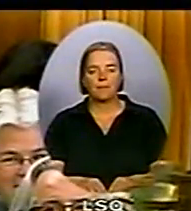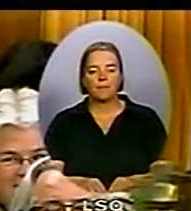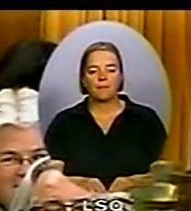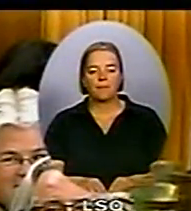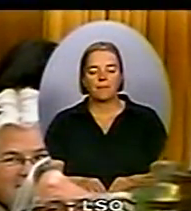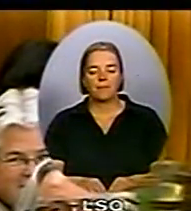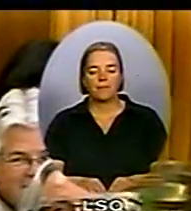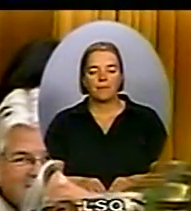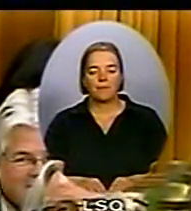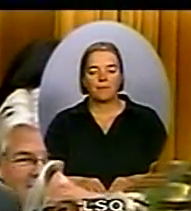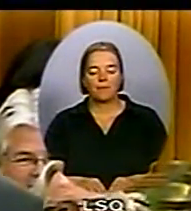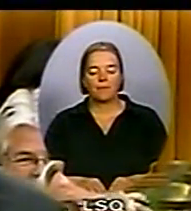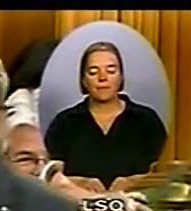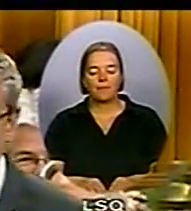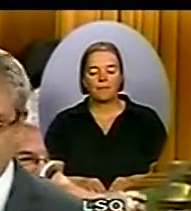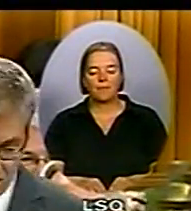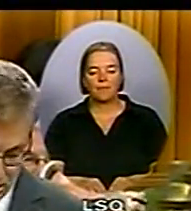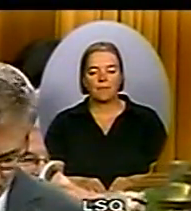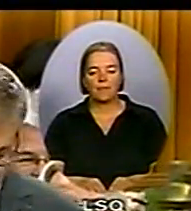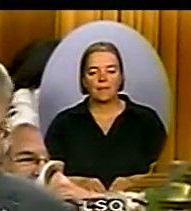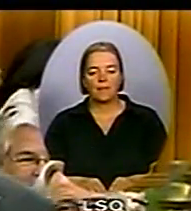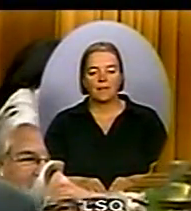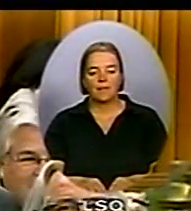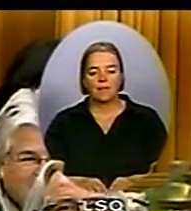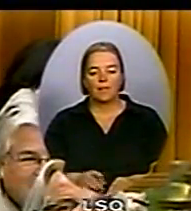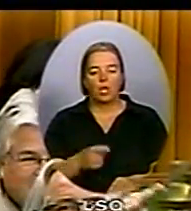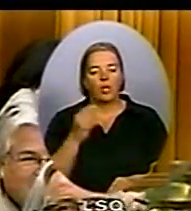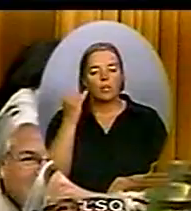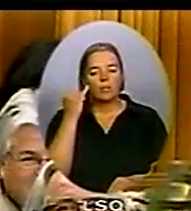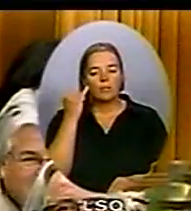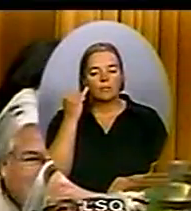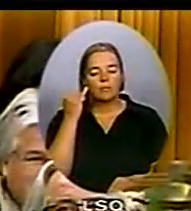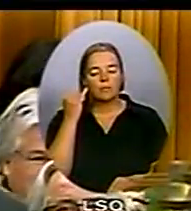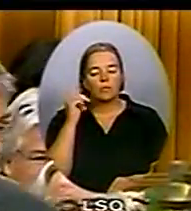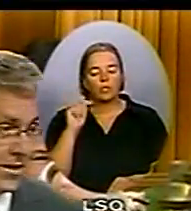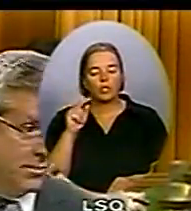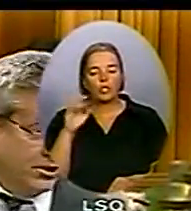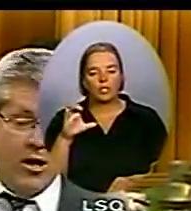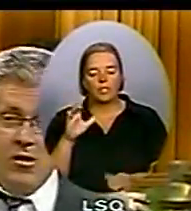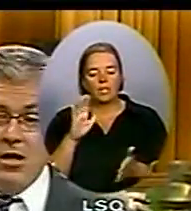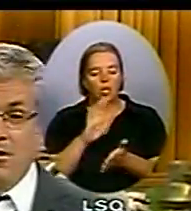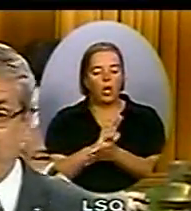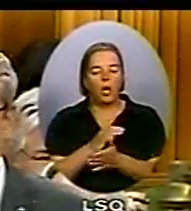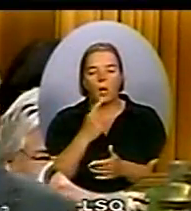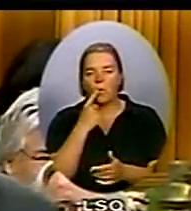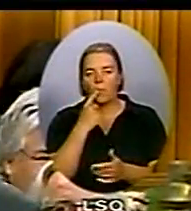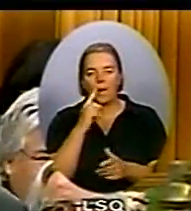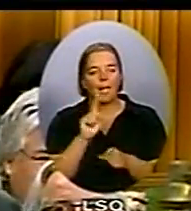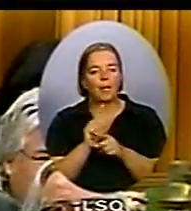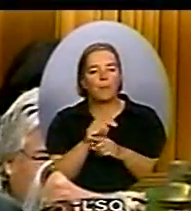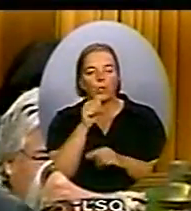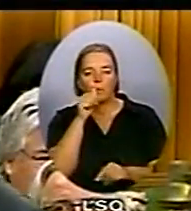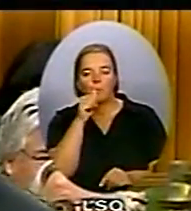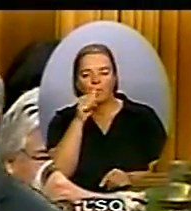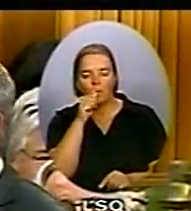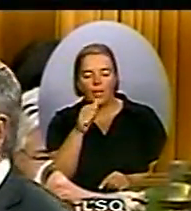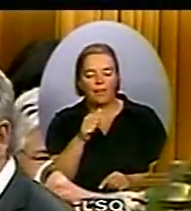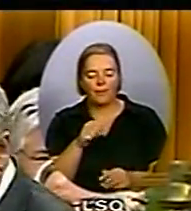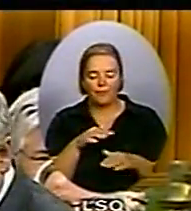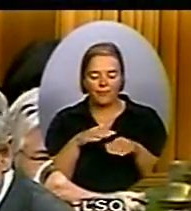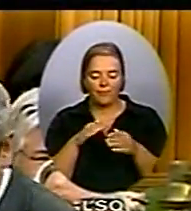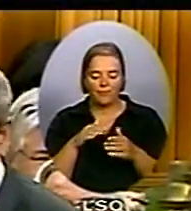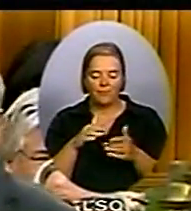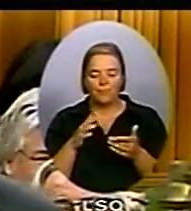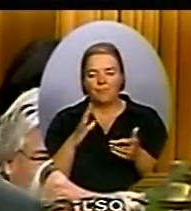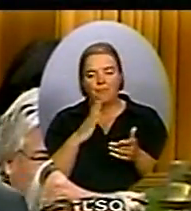member not to try and skip away from the ethical lapses, whether it's the slush fund in Muskoka or peddling off radio stations at